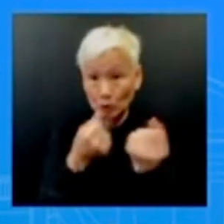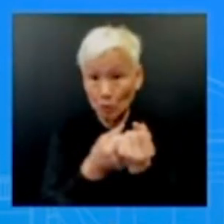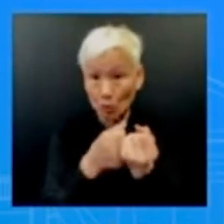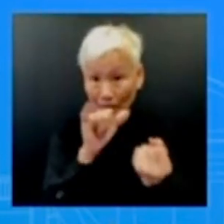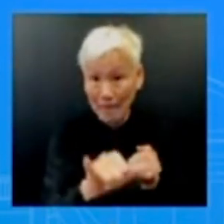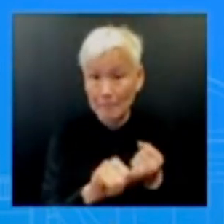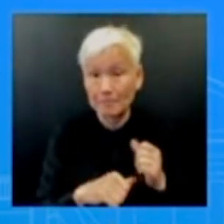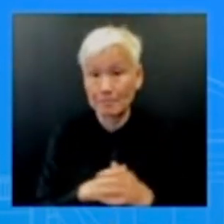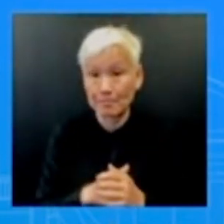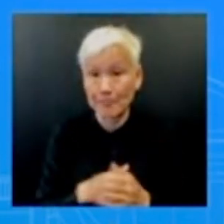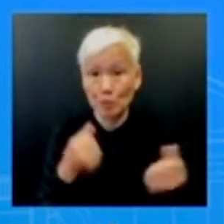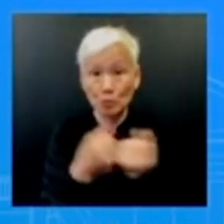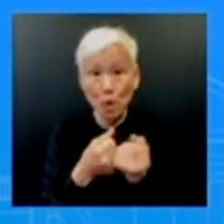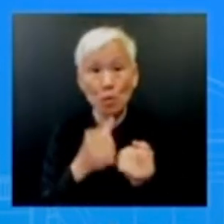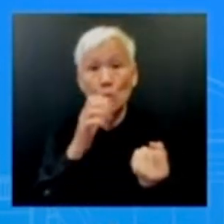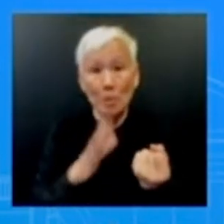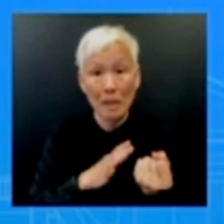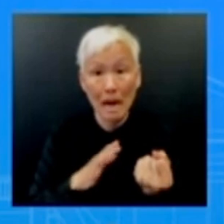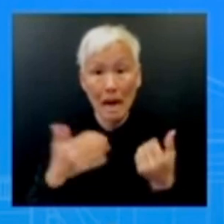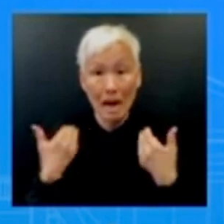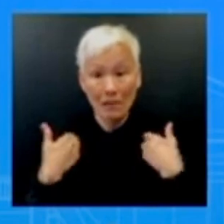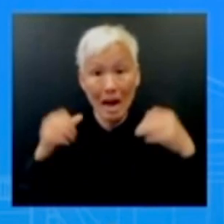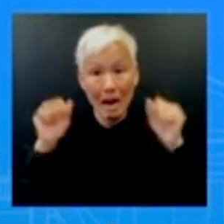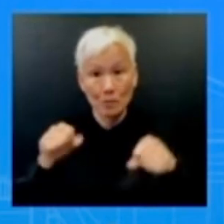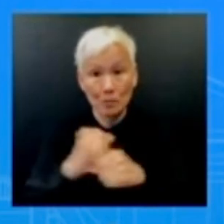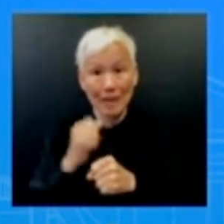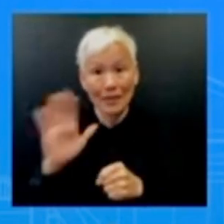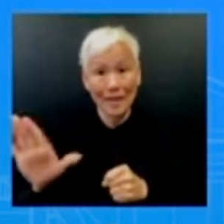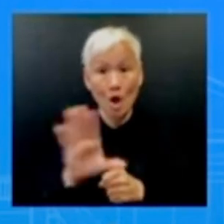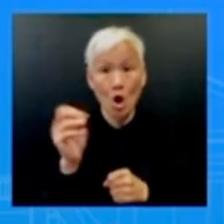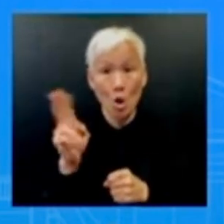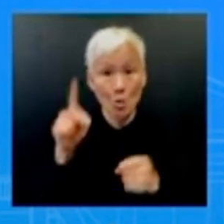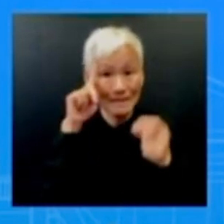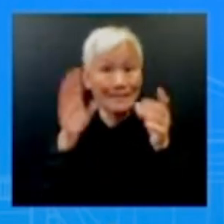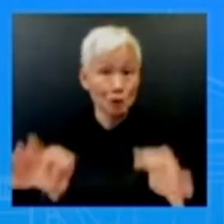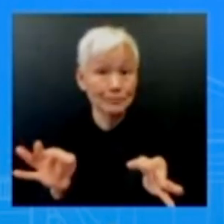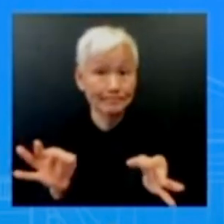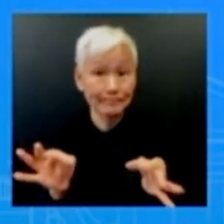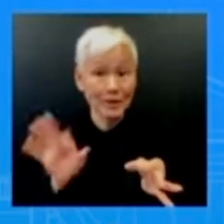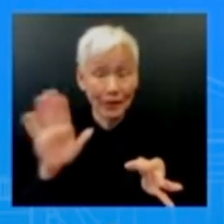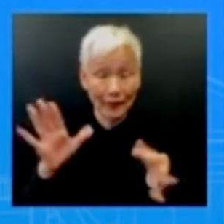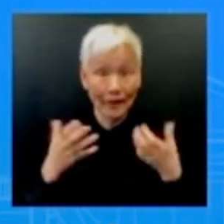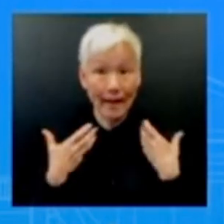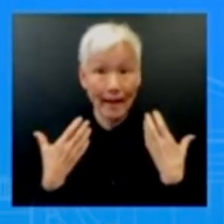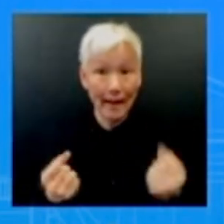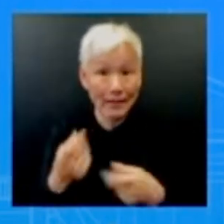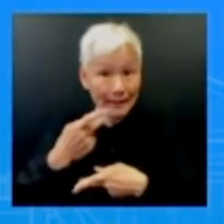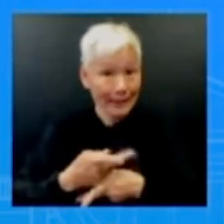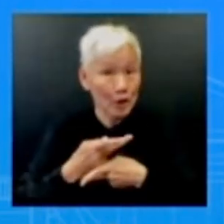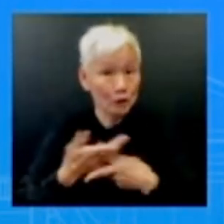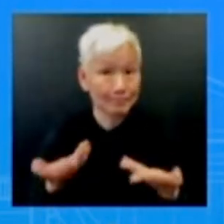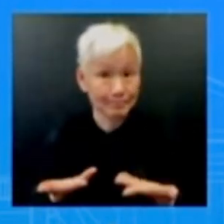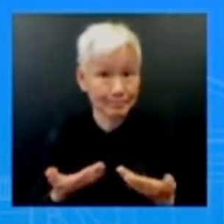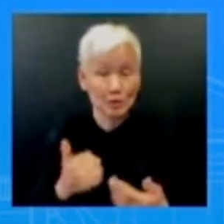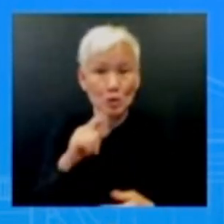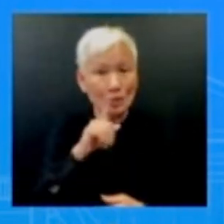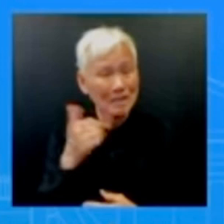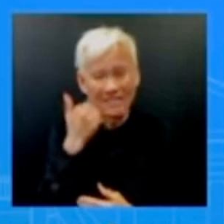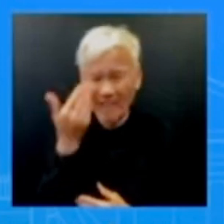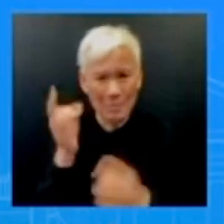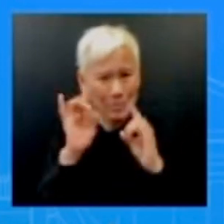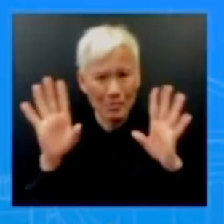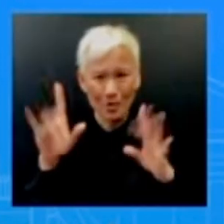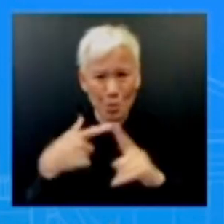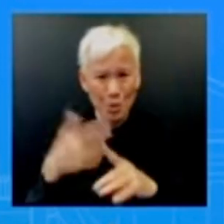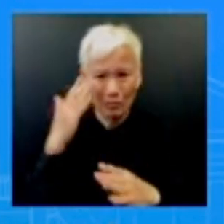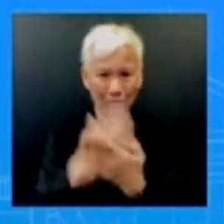women being able to make their own decisions on their health care. And it is shameful. It is shameful that we're seeing extreme